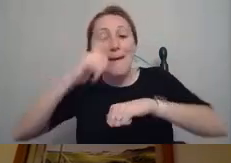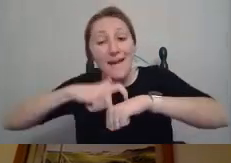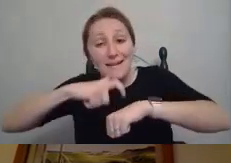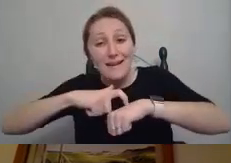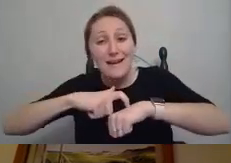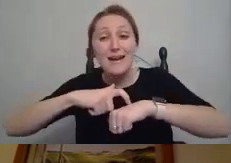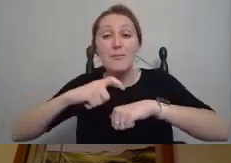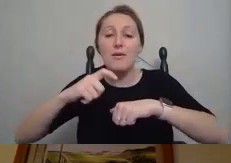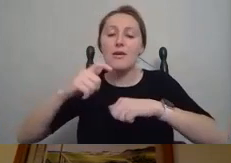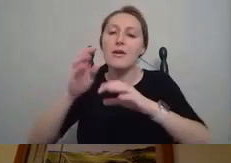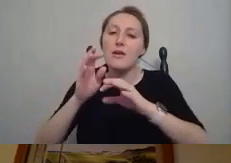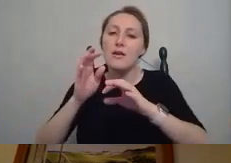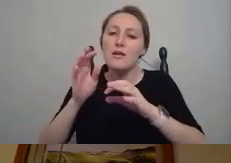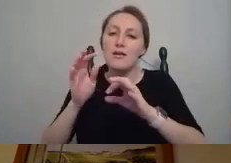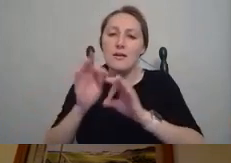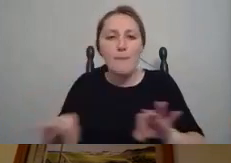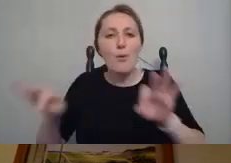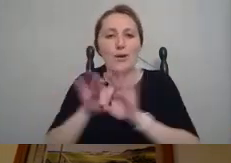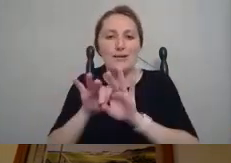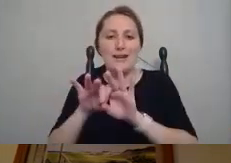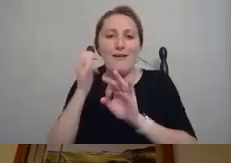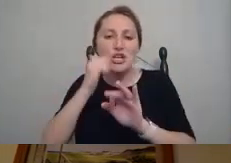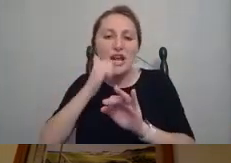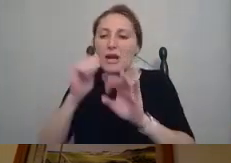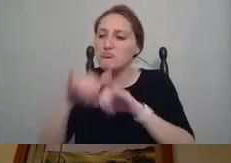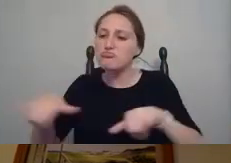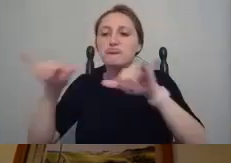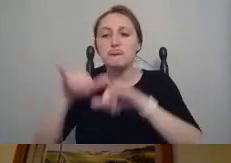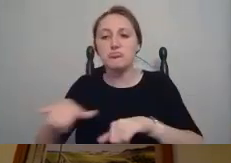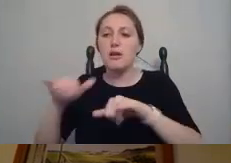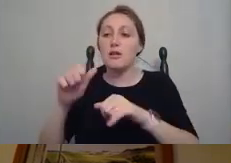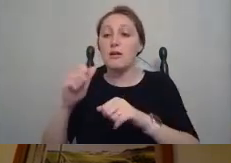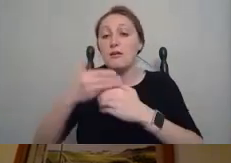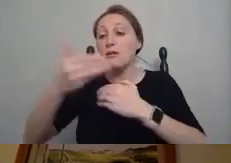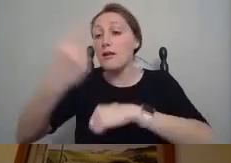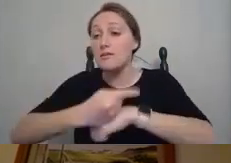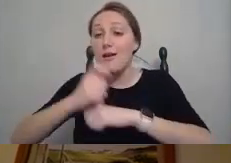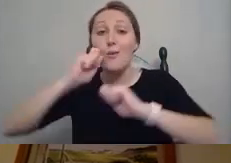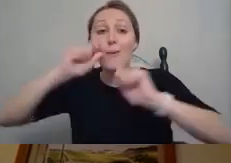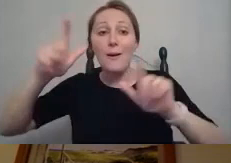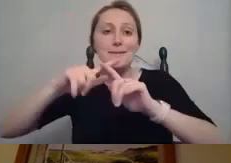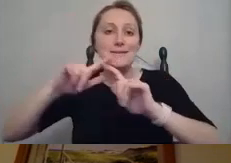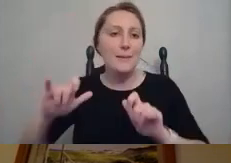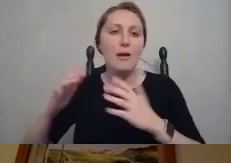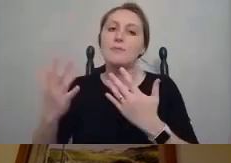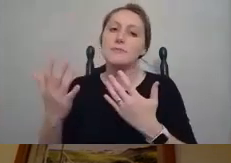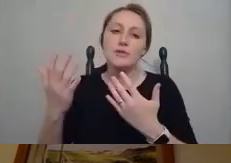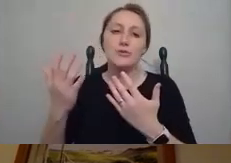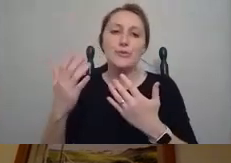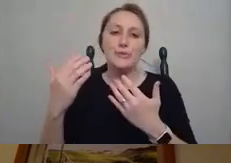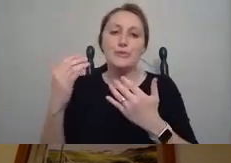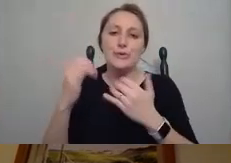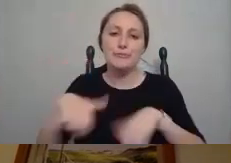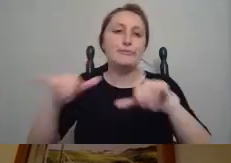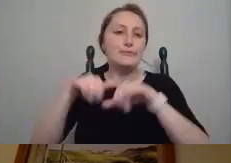bedtime makes a difference, going to bed and waking up the next day. Making sure that